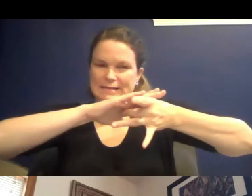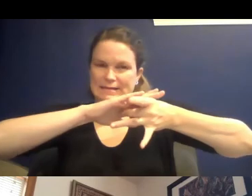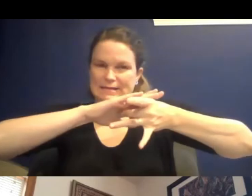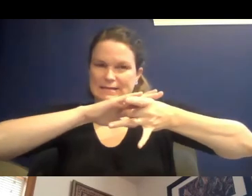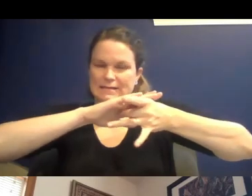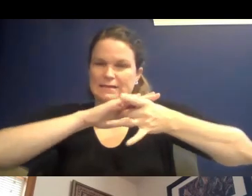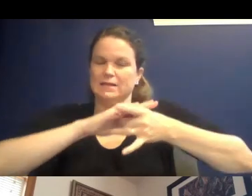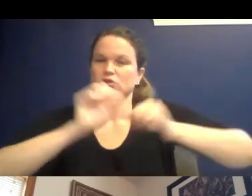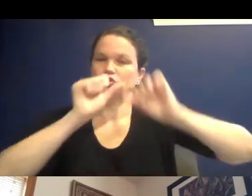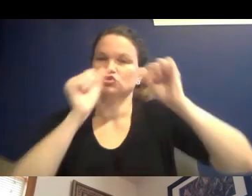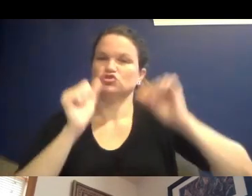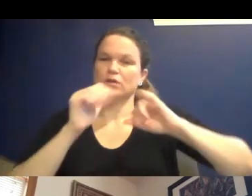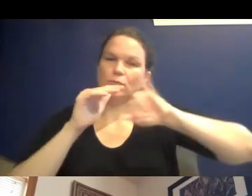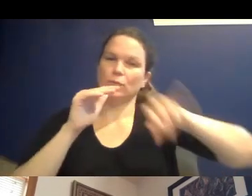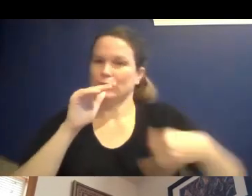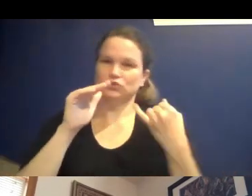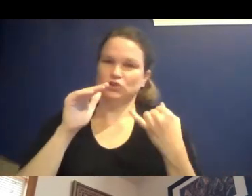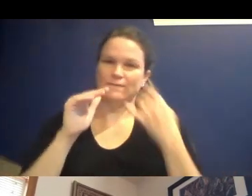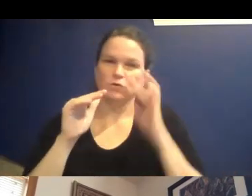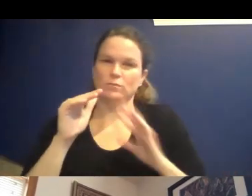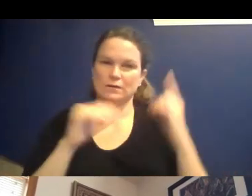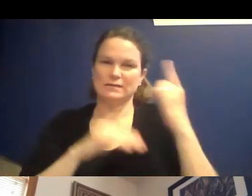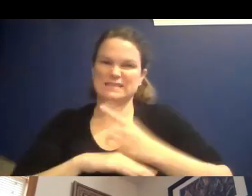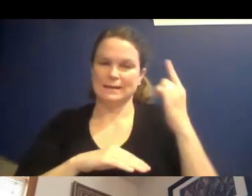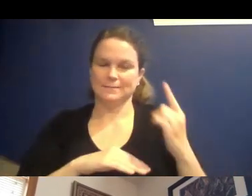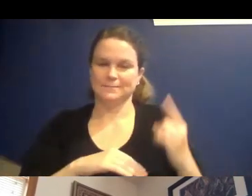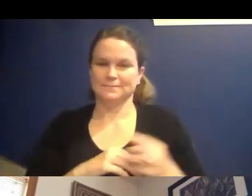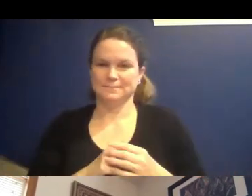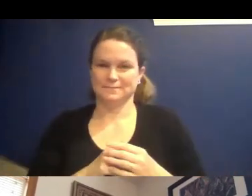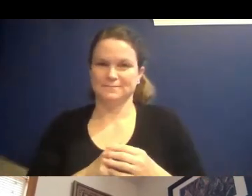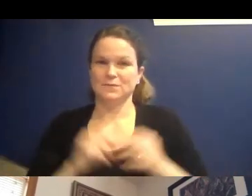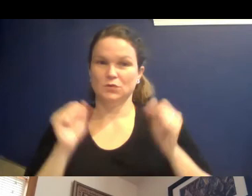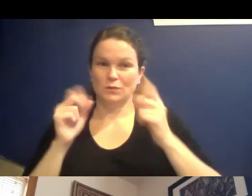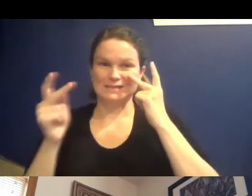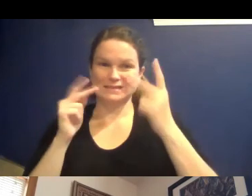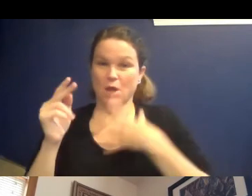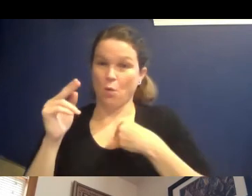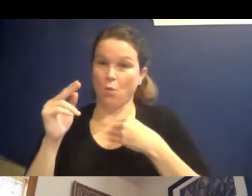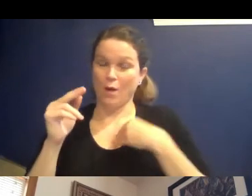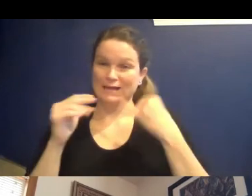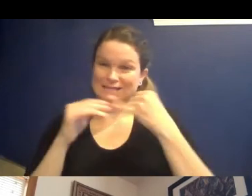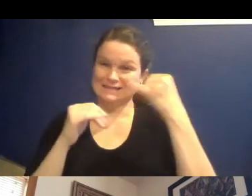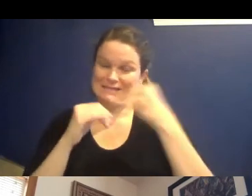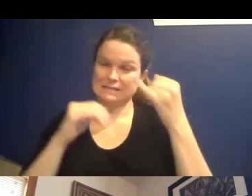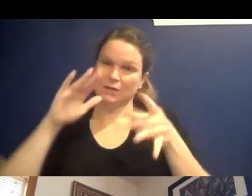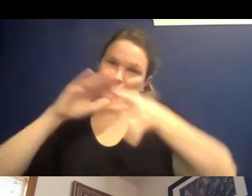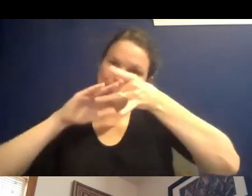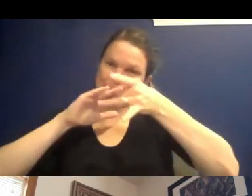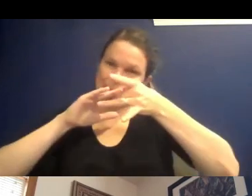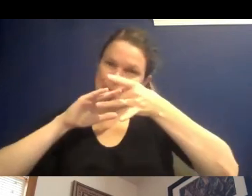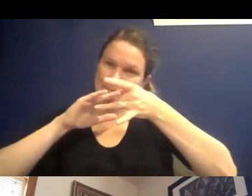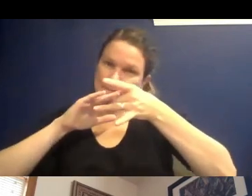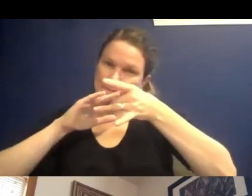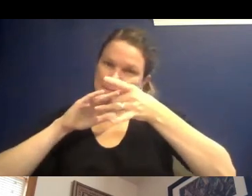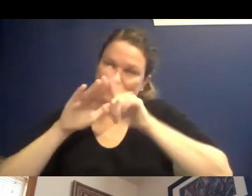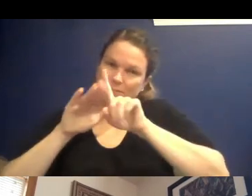a J form for about a day. So you can see the white silk, and the caterpillar turned its back